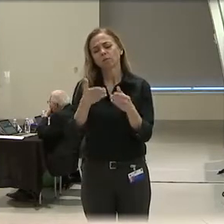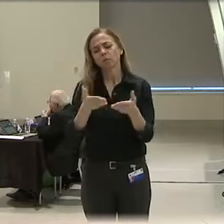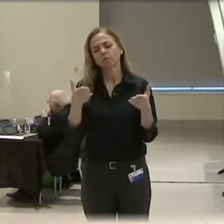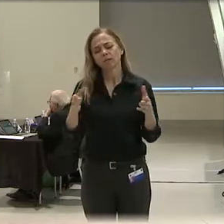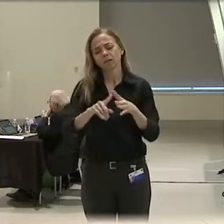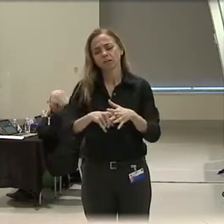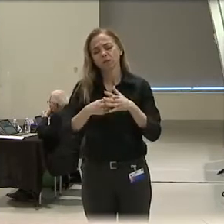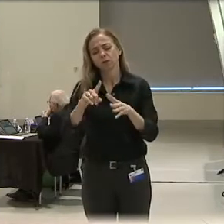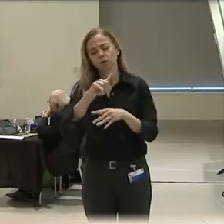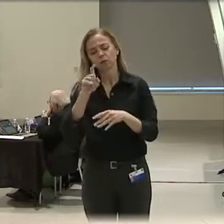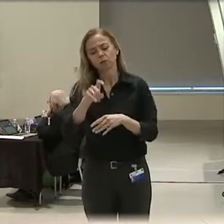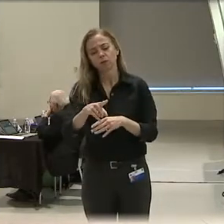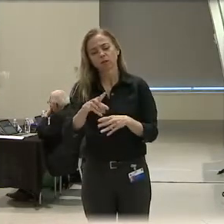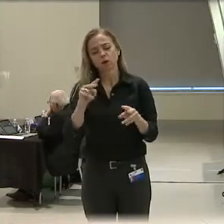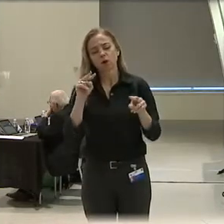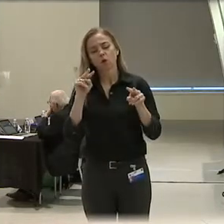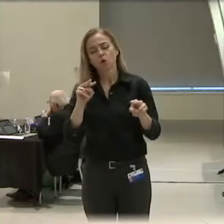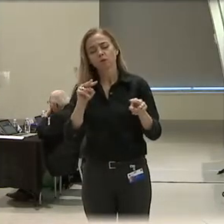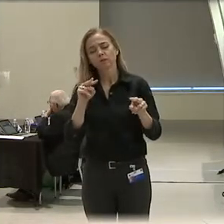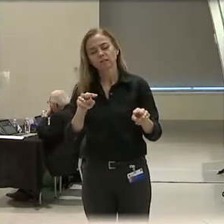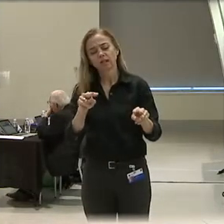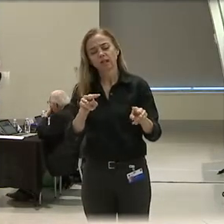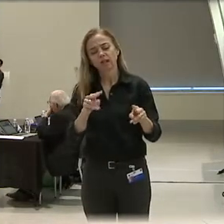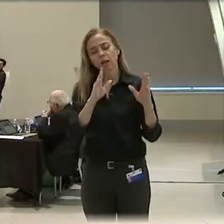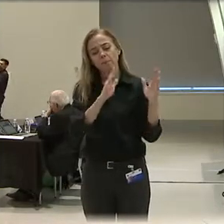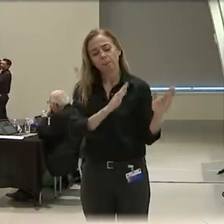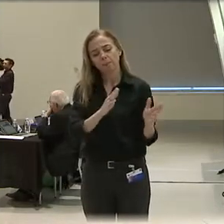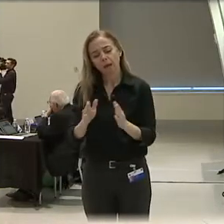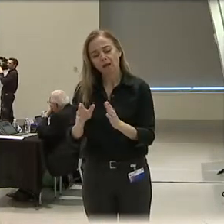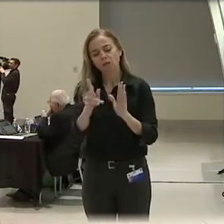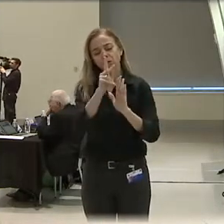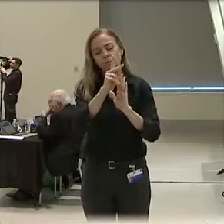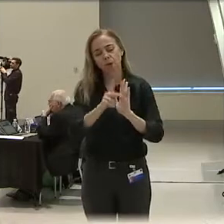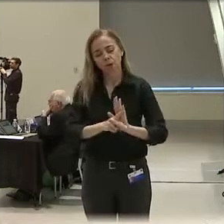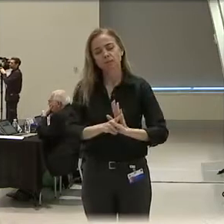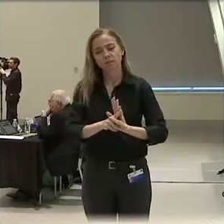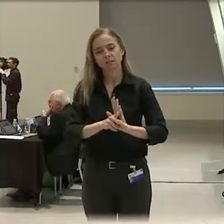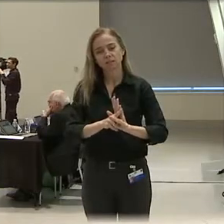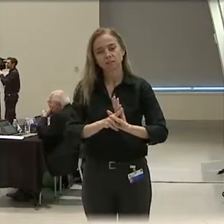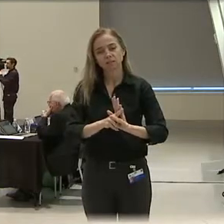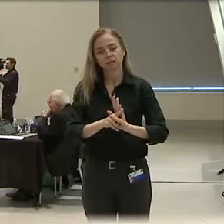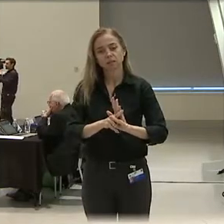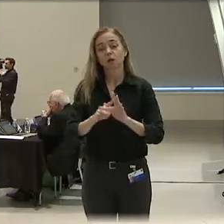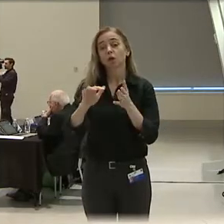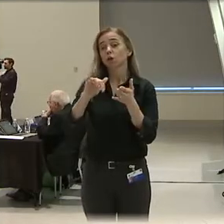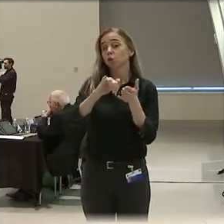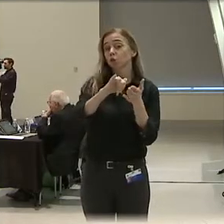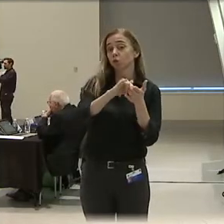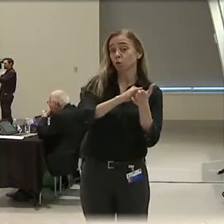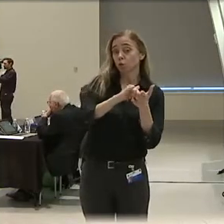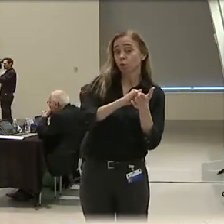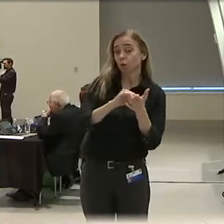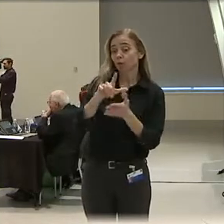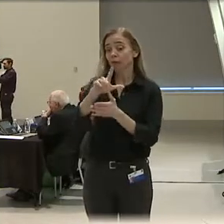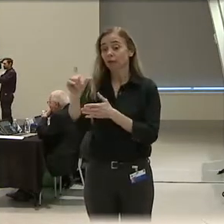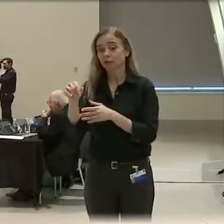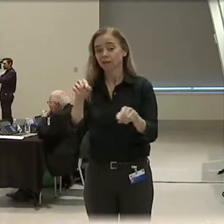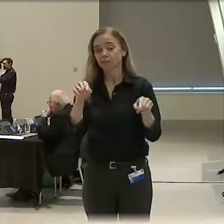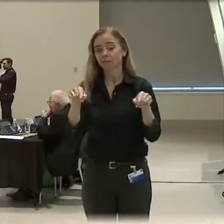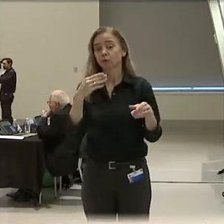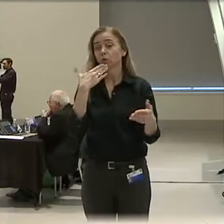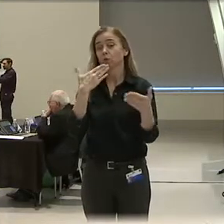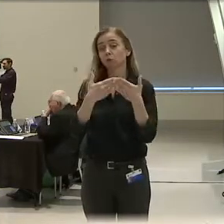about oversight bodies that look at patterns and policies. I think New York and LA definitely are good examples. I would